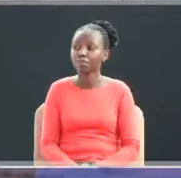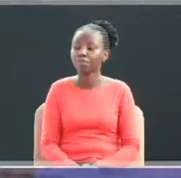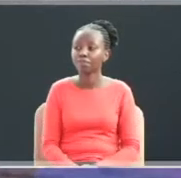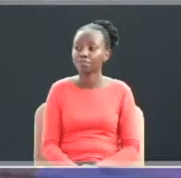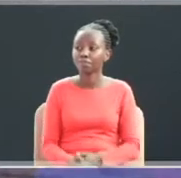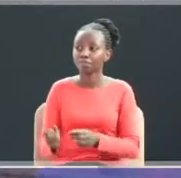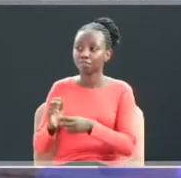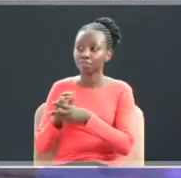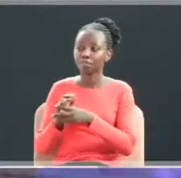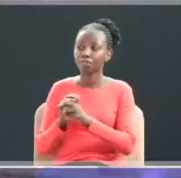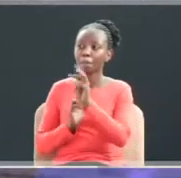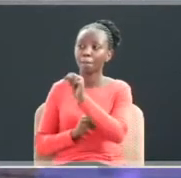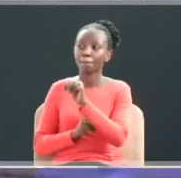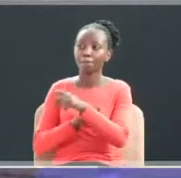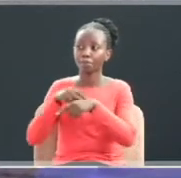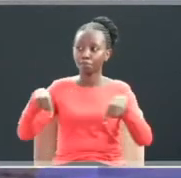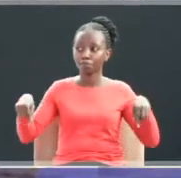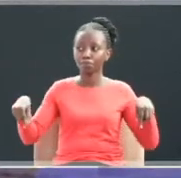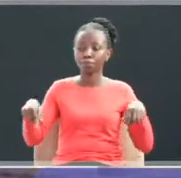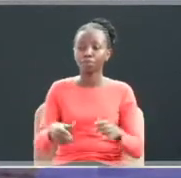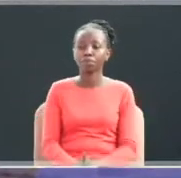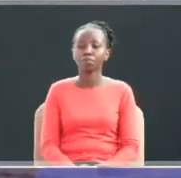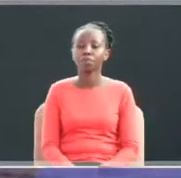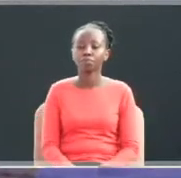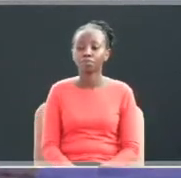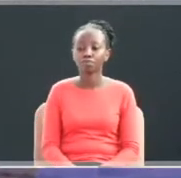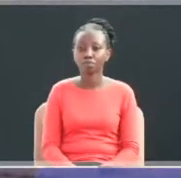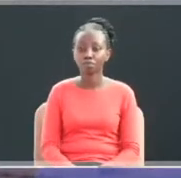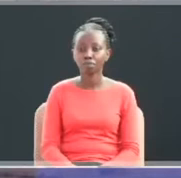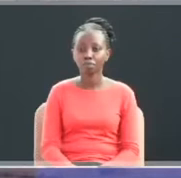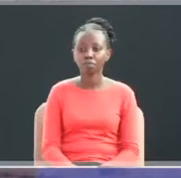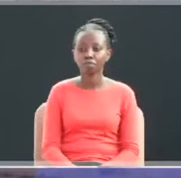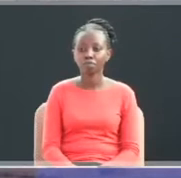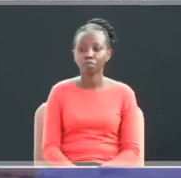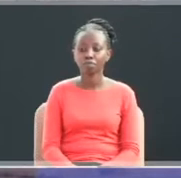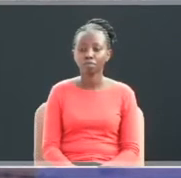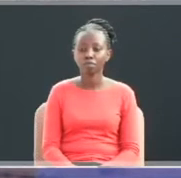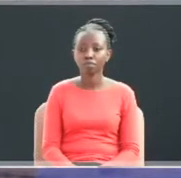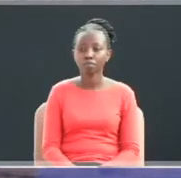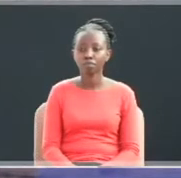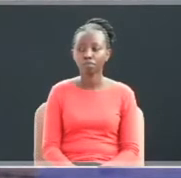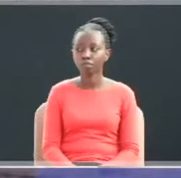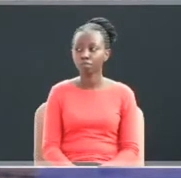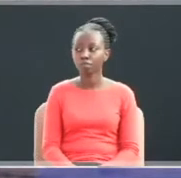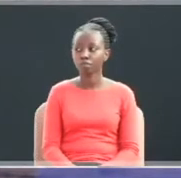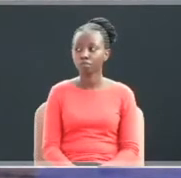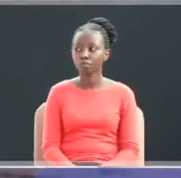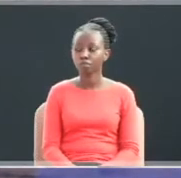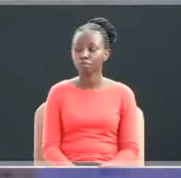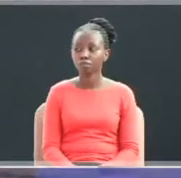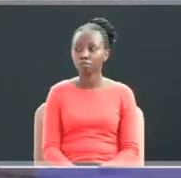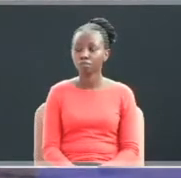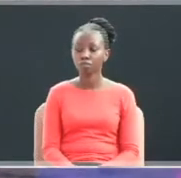3. Matthew 24 and verse number 3. Now, as he sat on the Mount of Olives, the disciples came to him privately